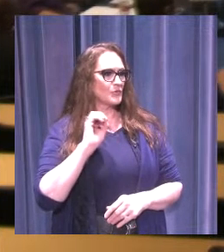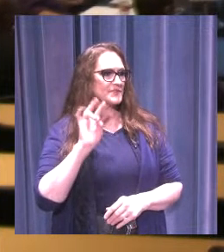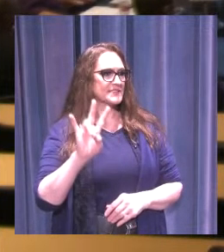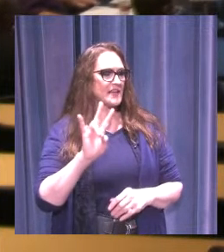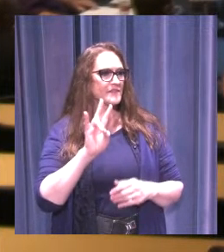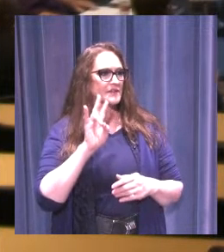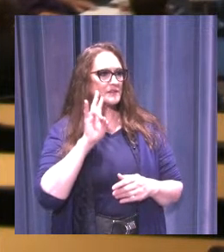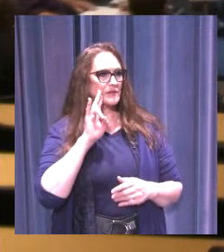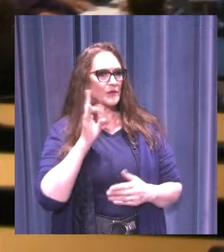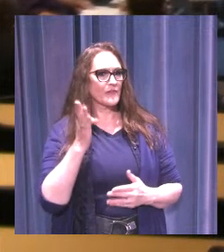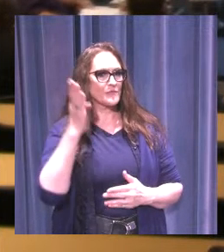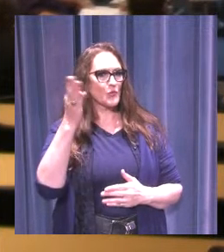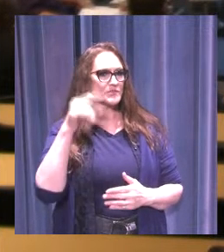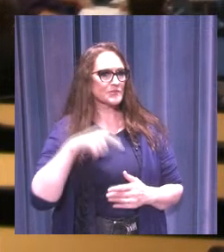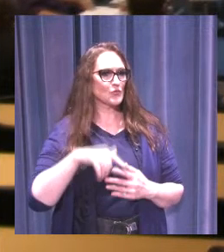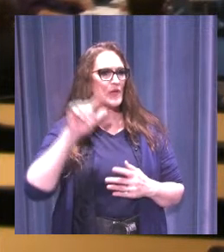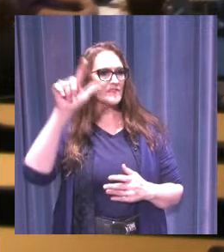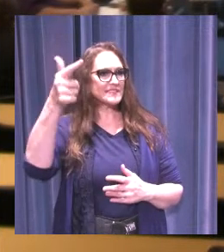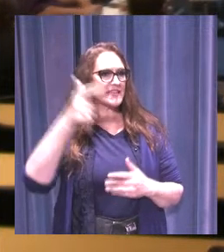have a motion. We have a second.